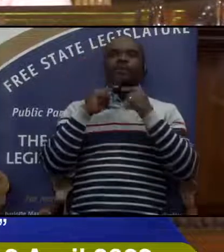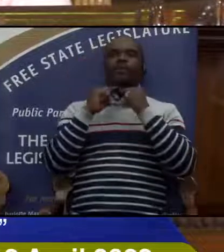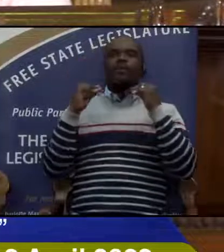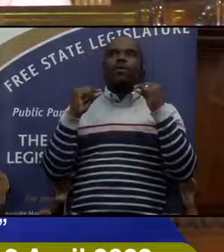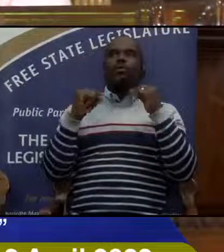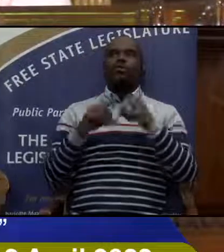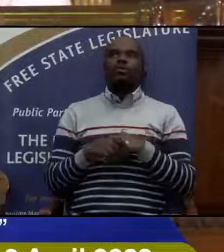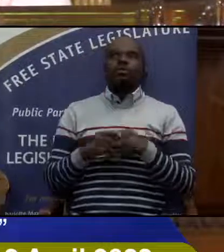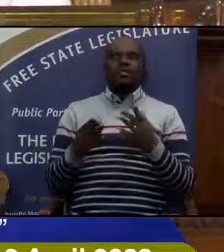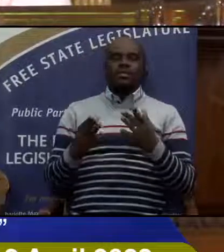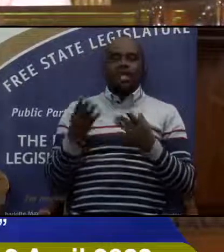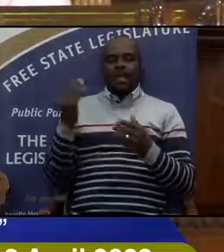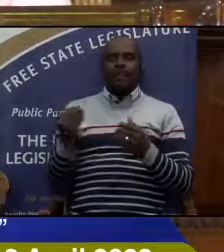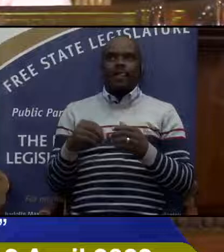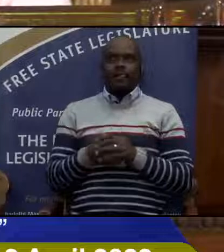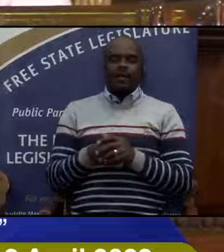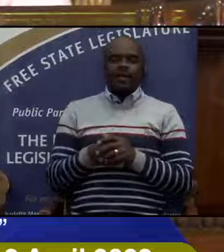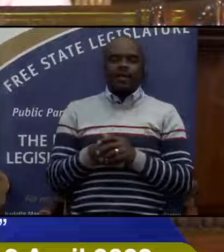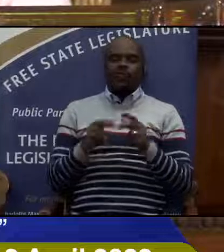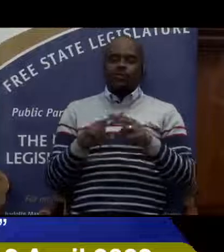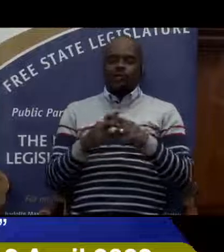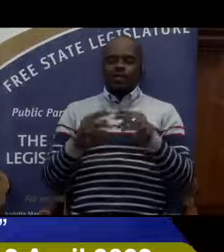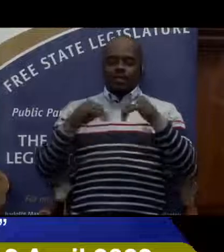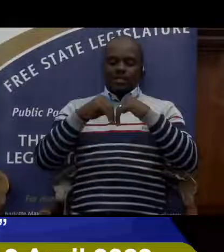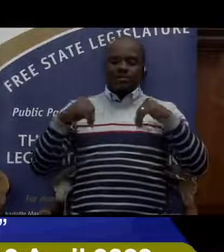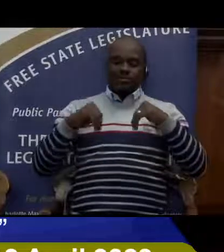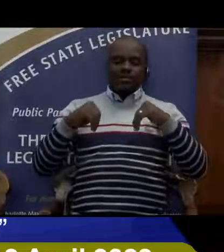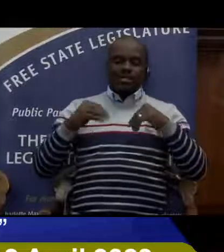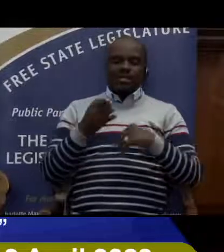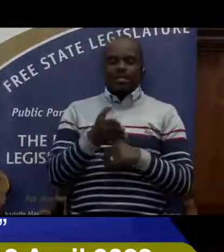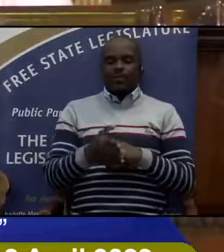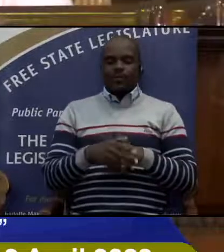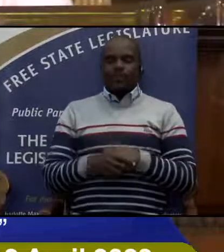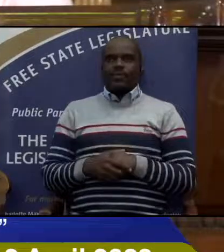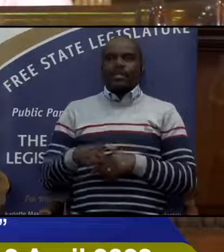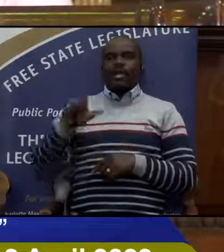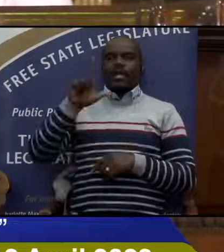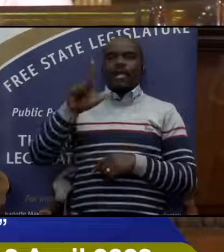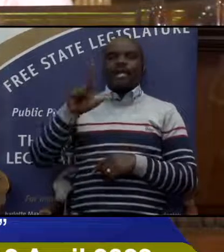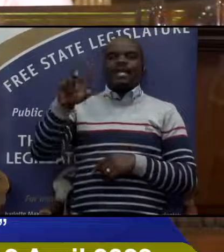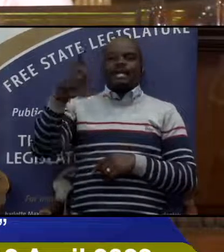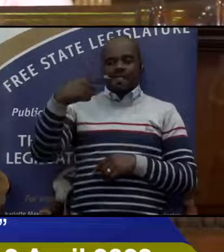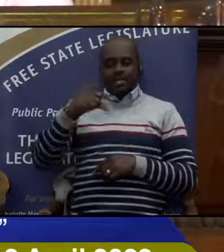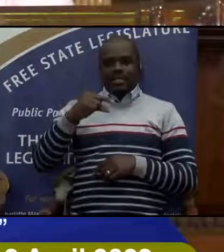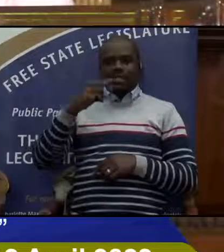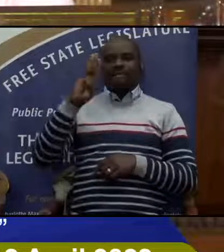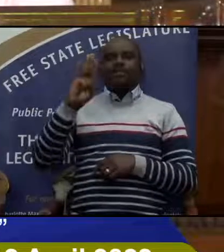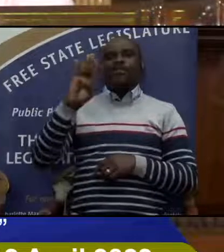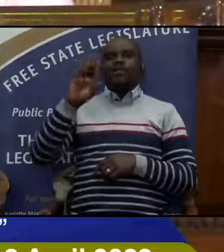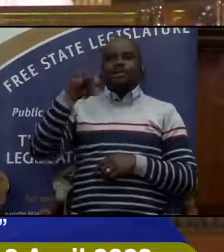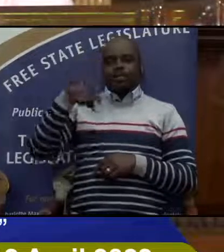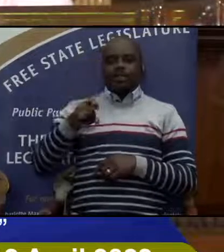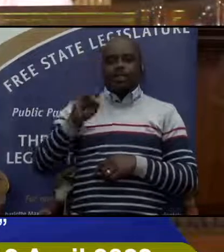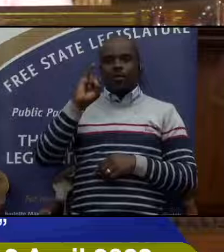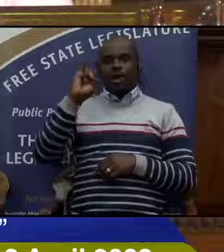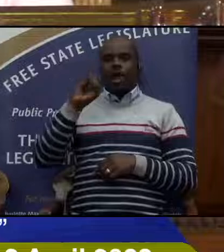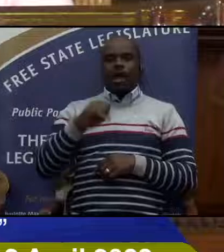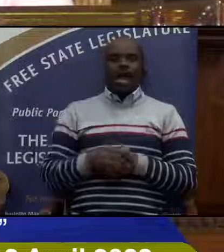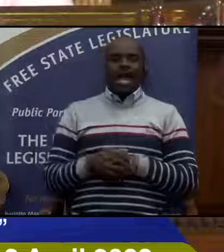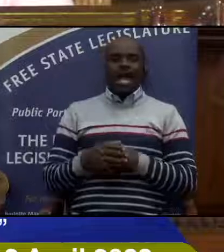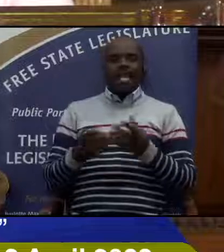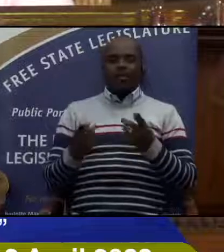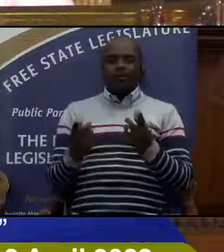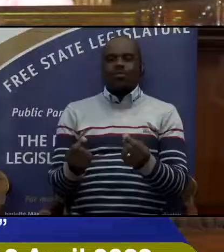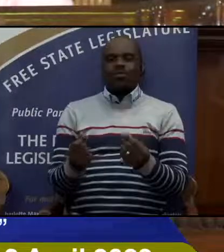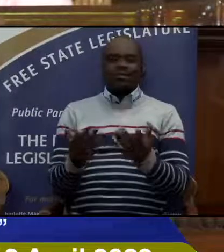fight the discrimination and stigma against the LGBTQ, to help build a better